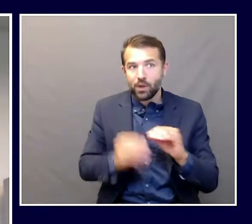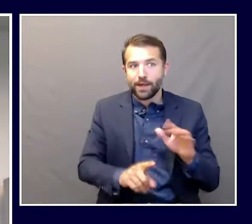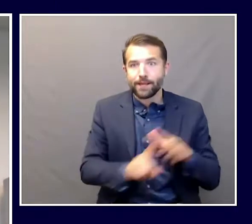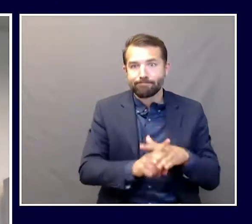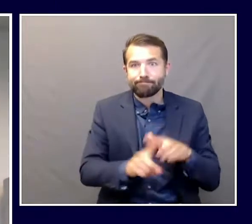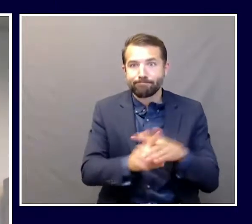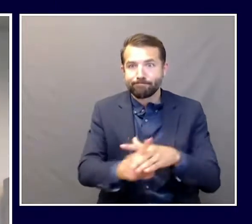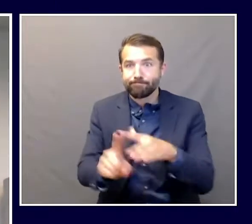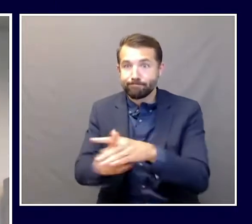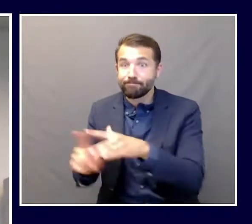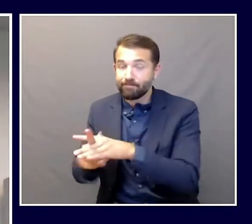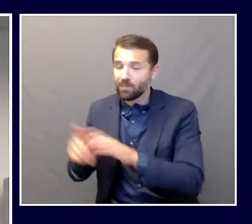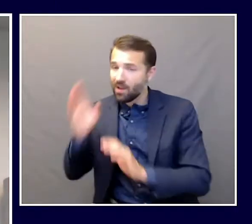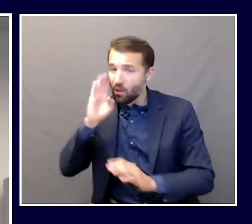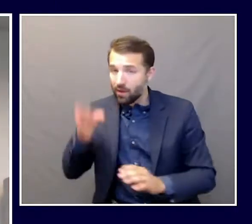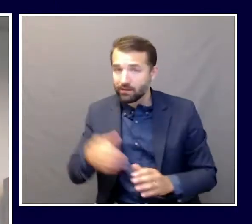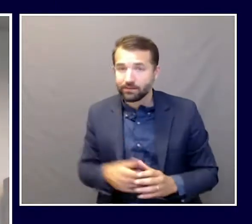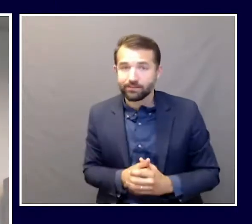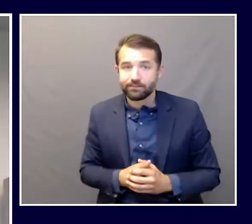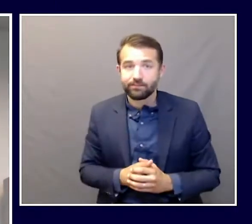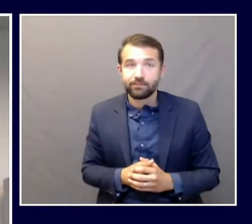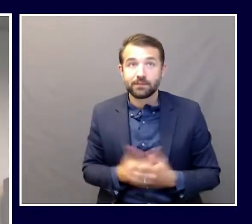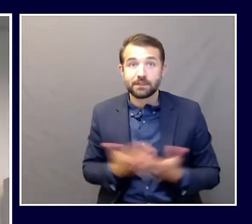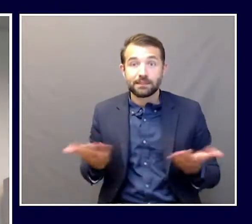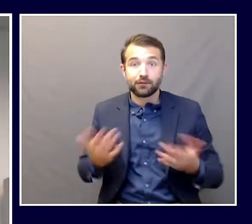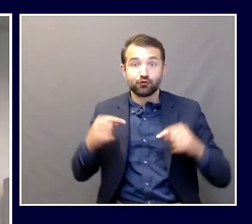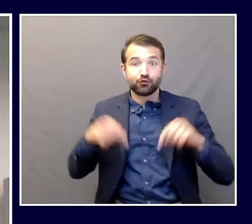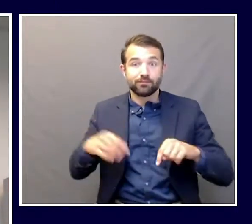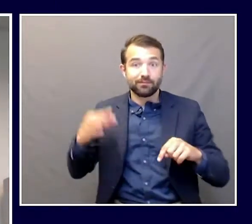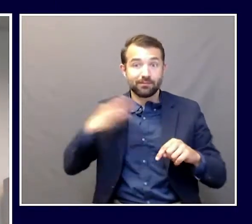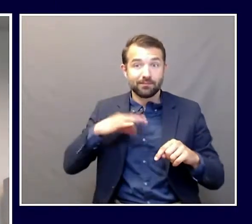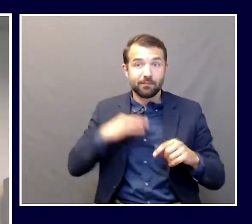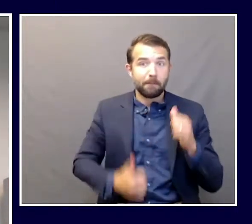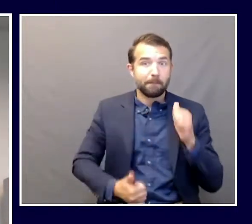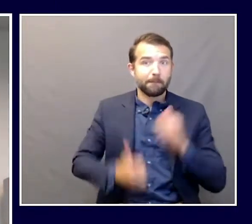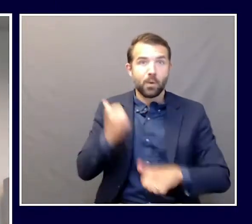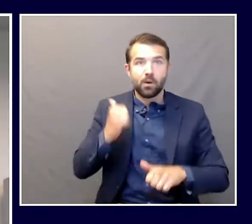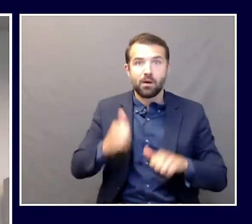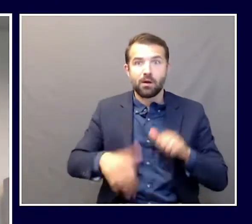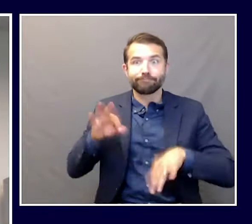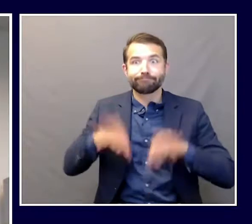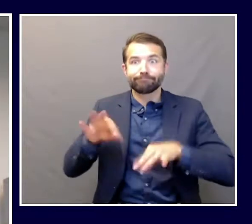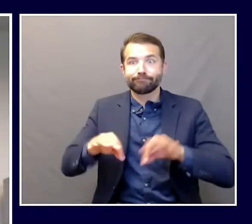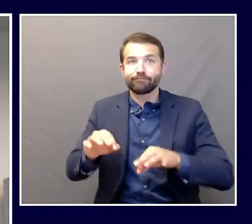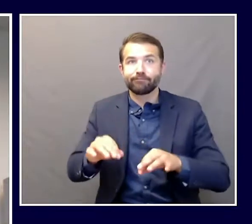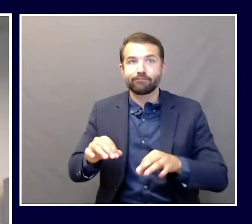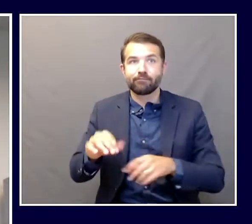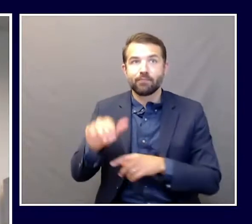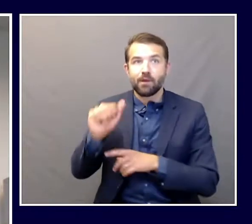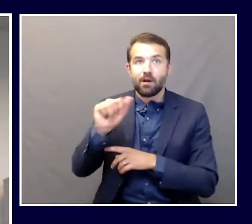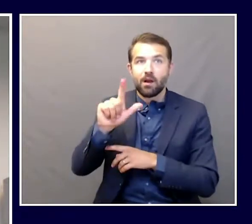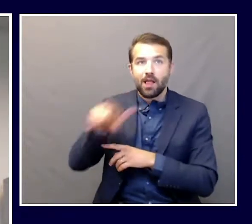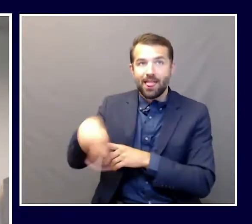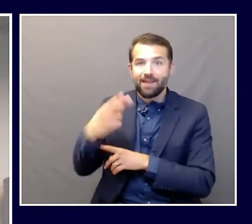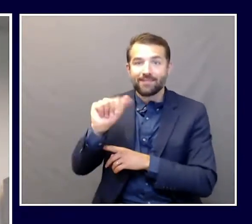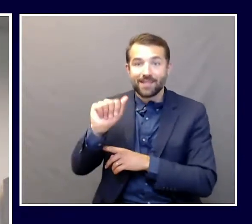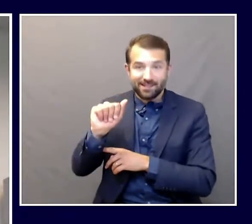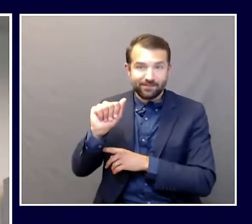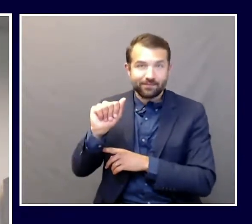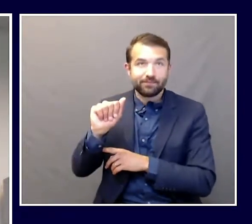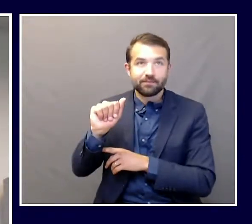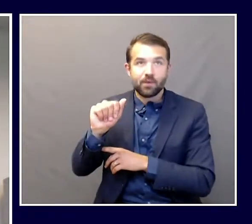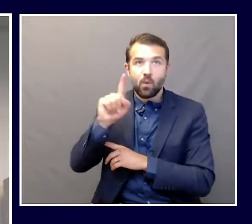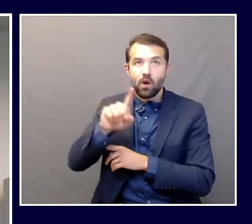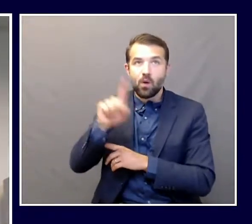is the Alpha variant, what used to be called the 117 variant. And that's really the one that we've seen the